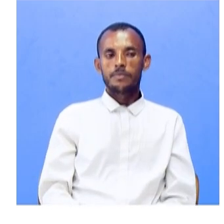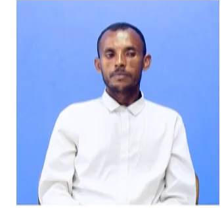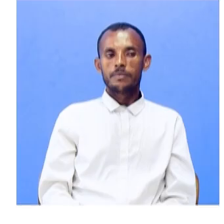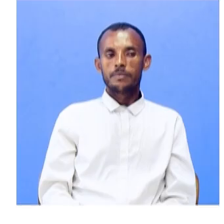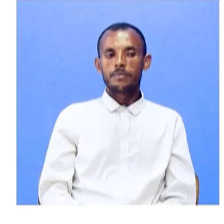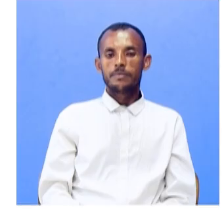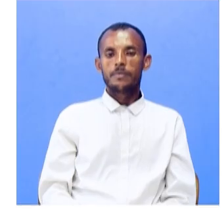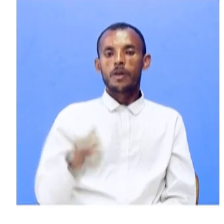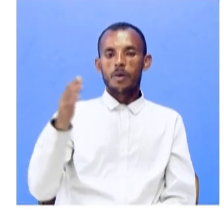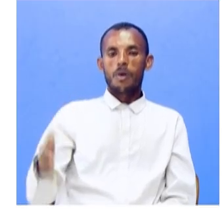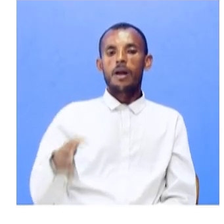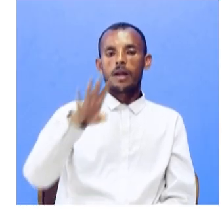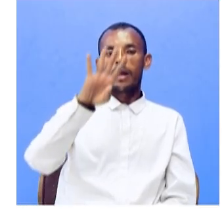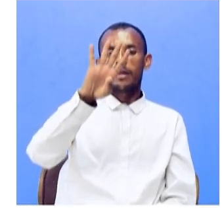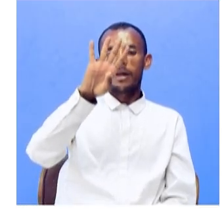A quadrilateral